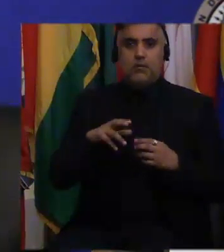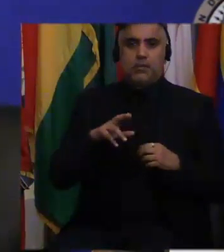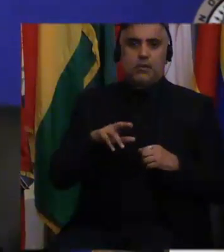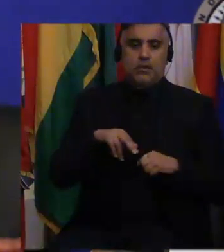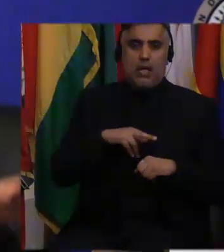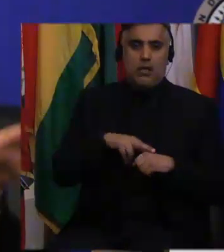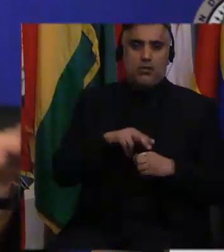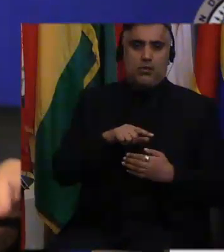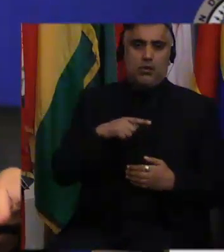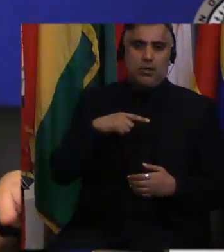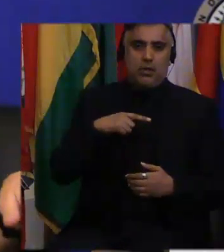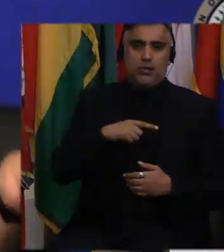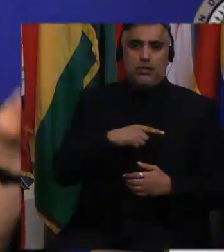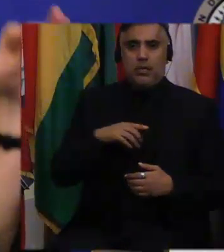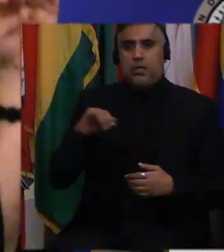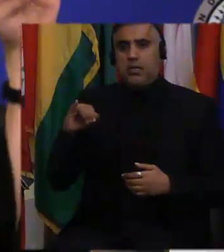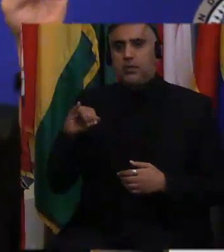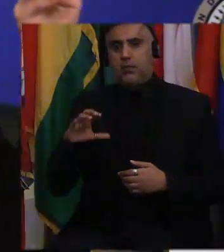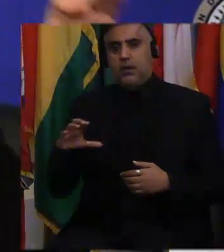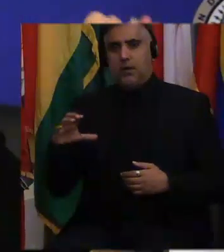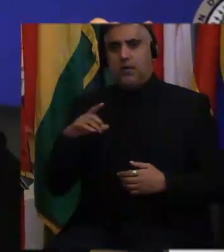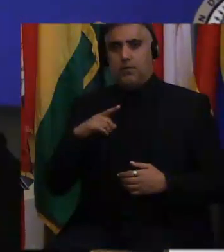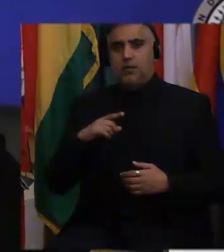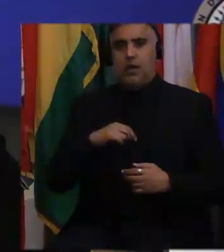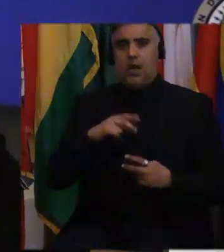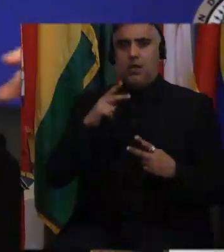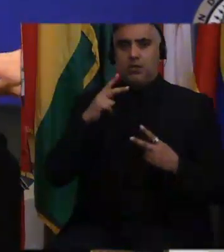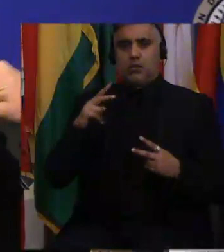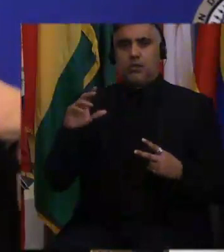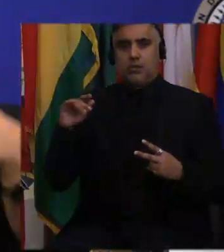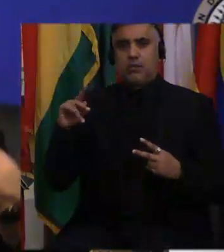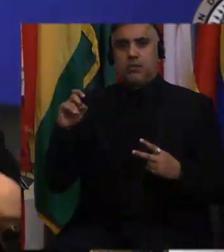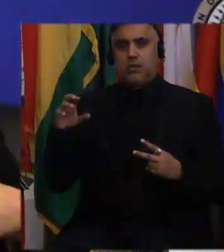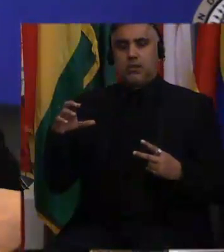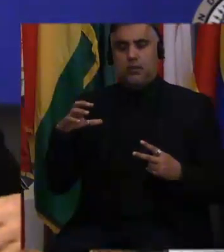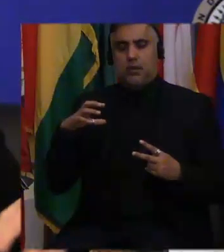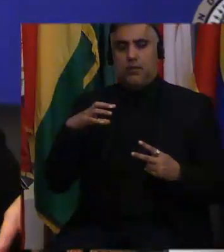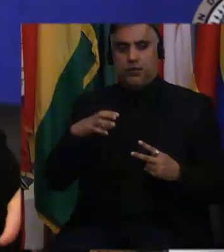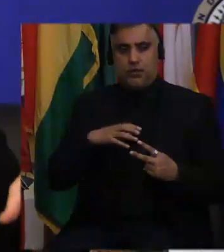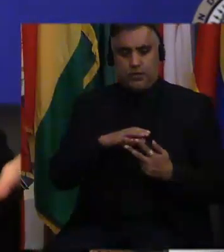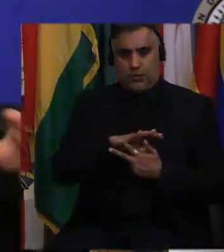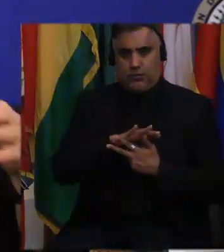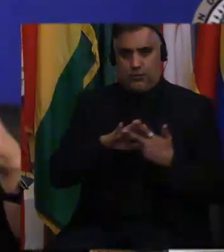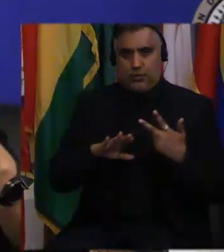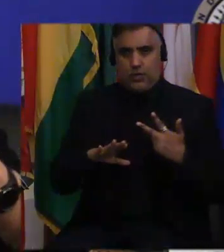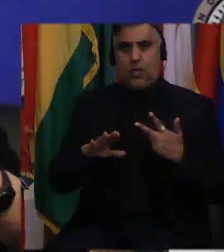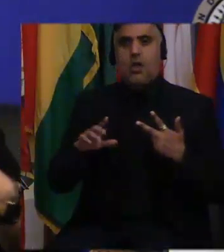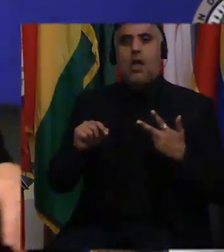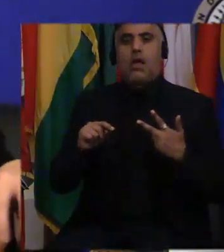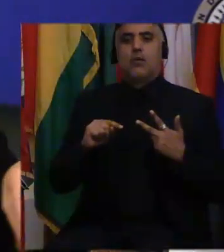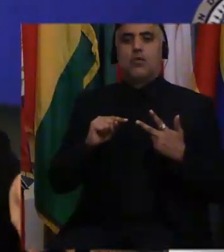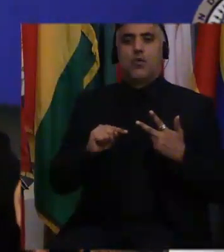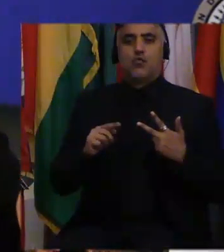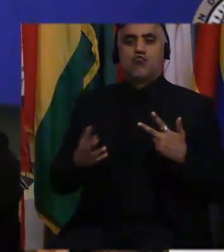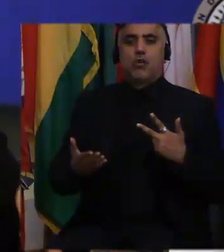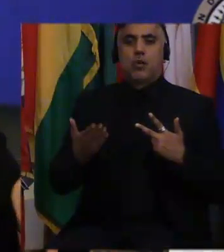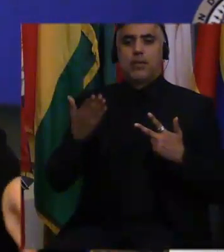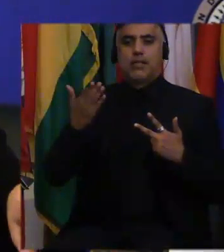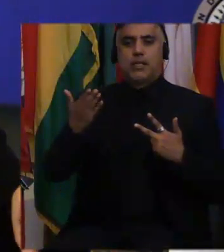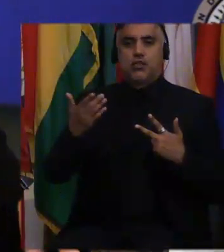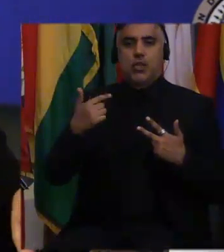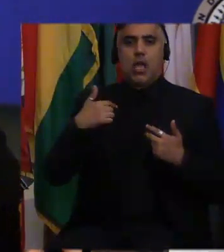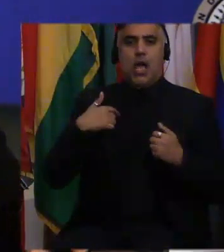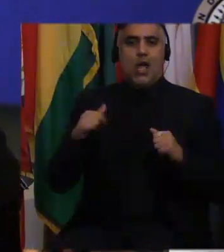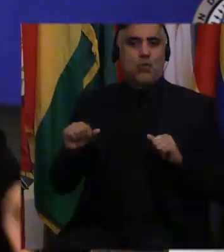national legislation and Istanbul Convention, but also CEDAW Convention. And basically, with those recommendations,